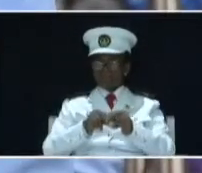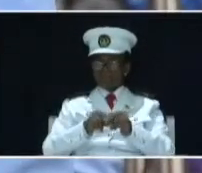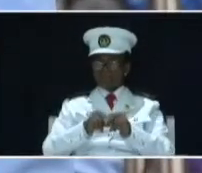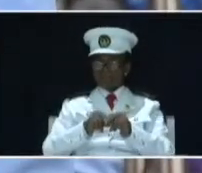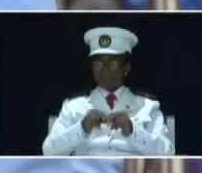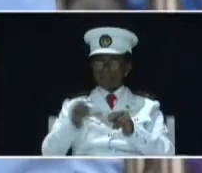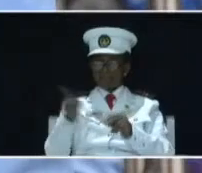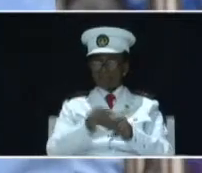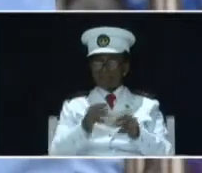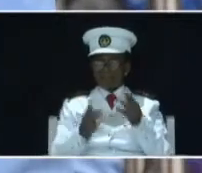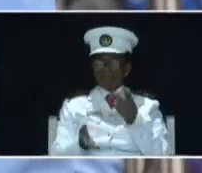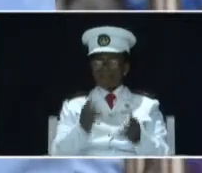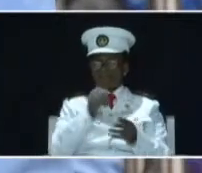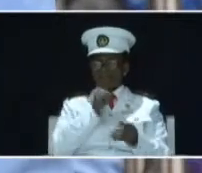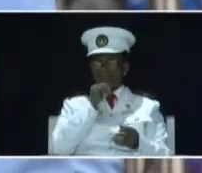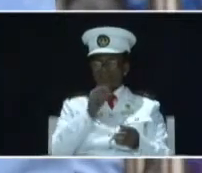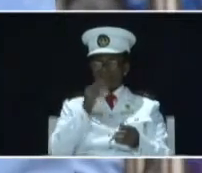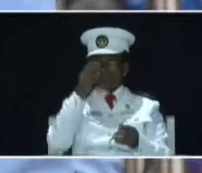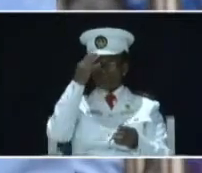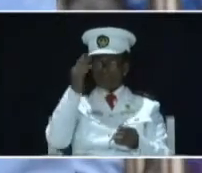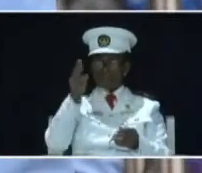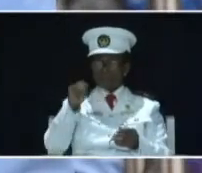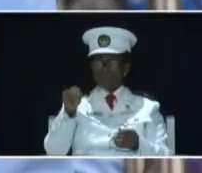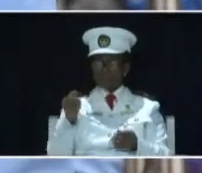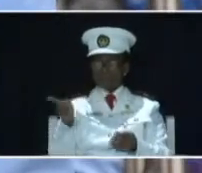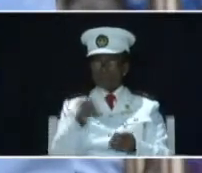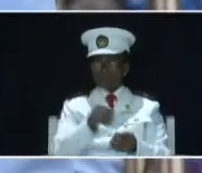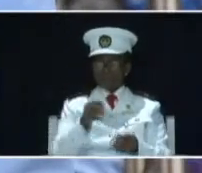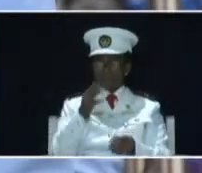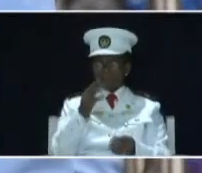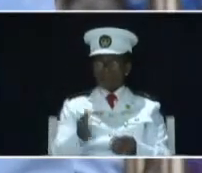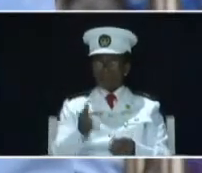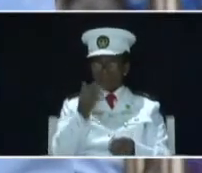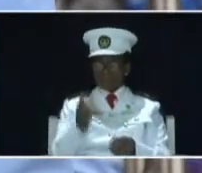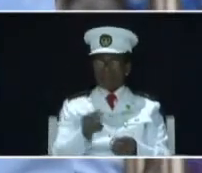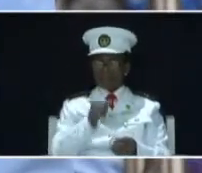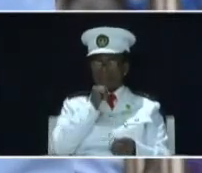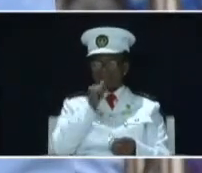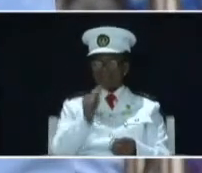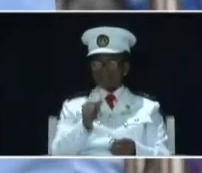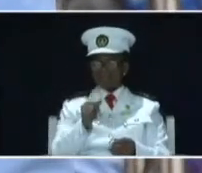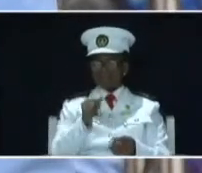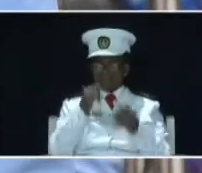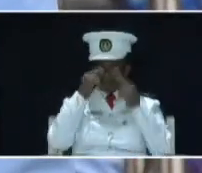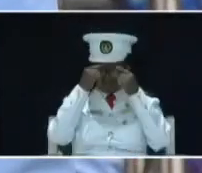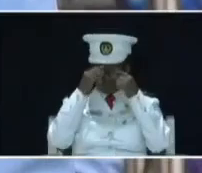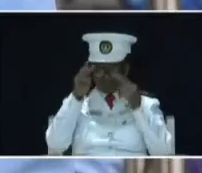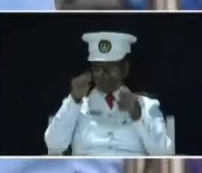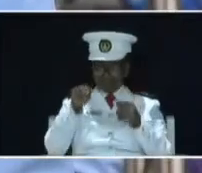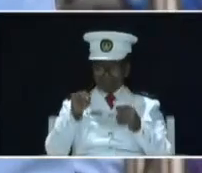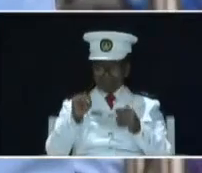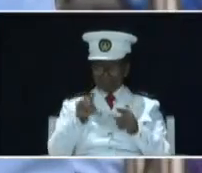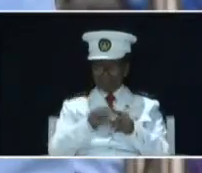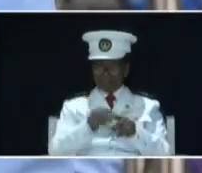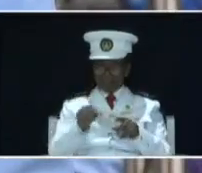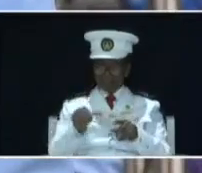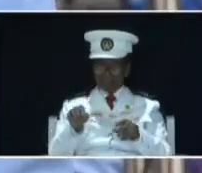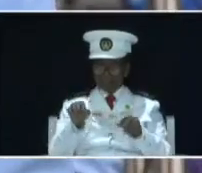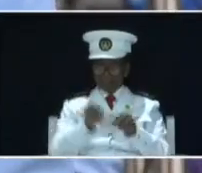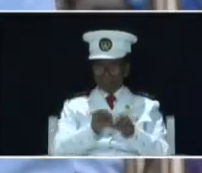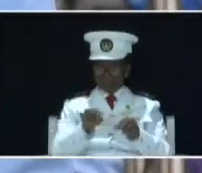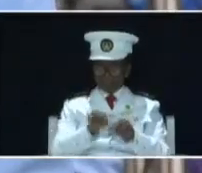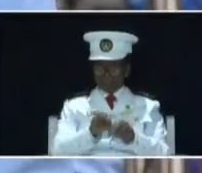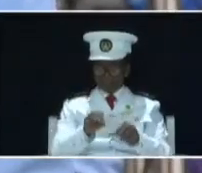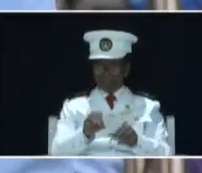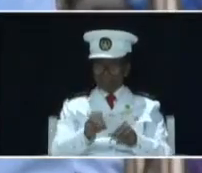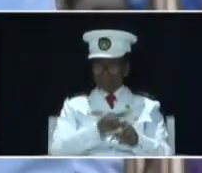You may not recognize them, you may not consider them as important, but God is watching